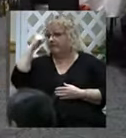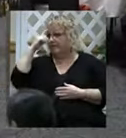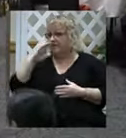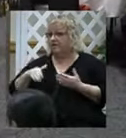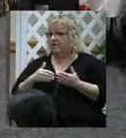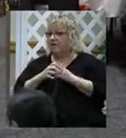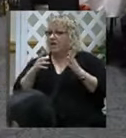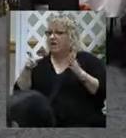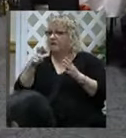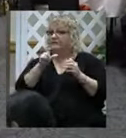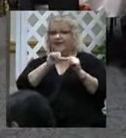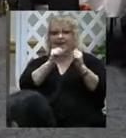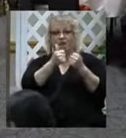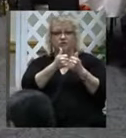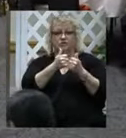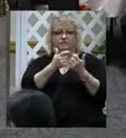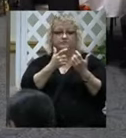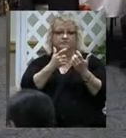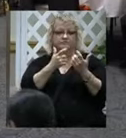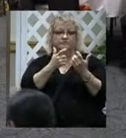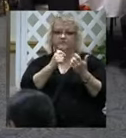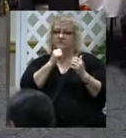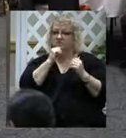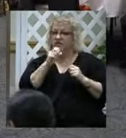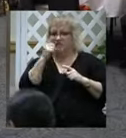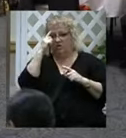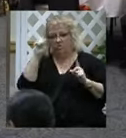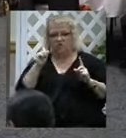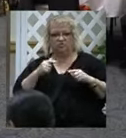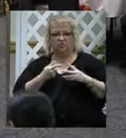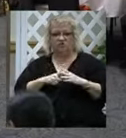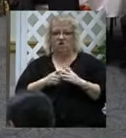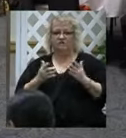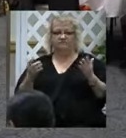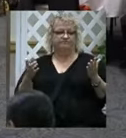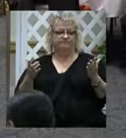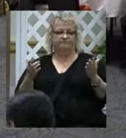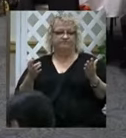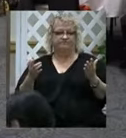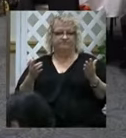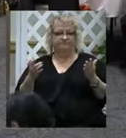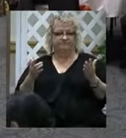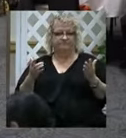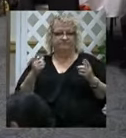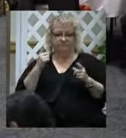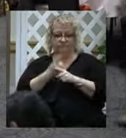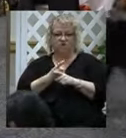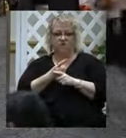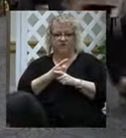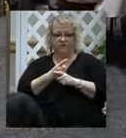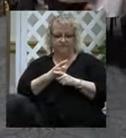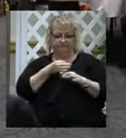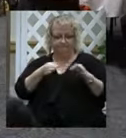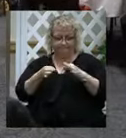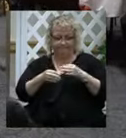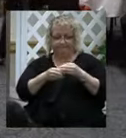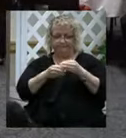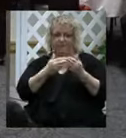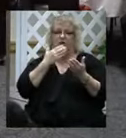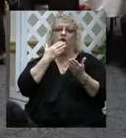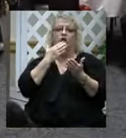lot of agencies just don't even know where to start. And you just laid out a really helpful